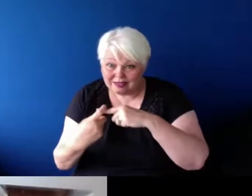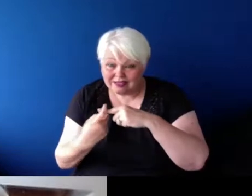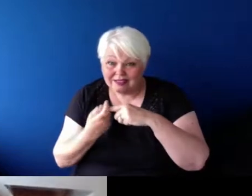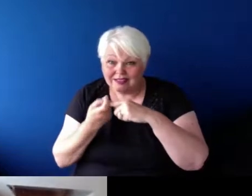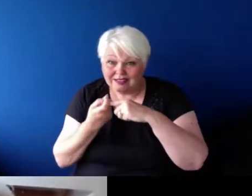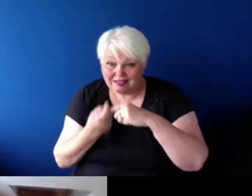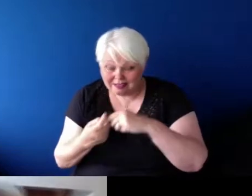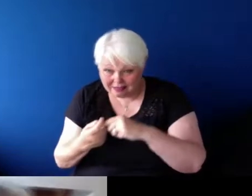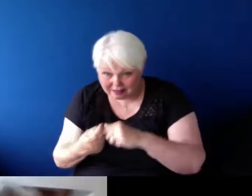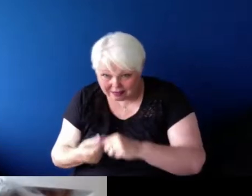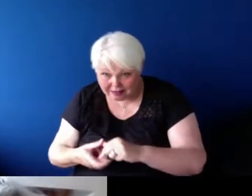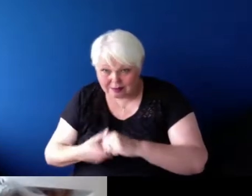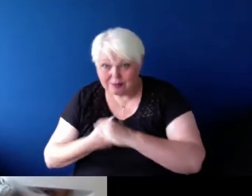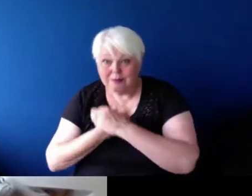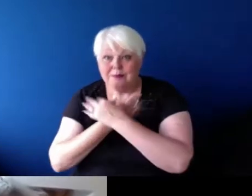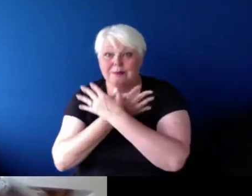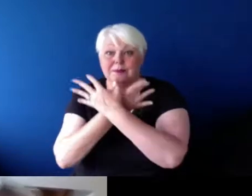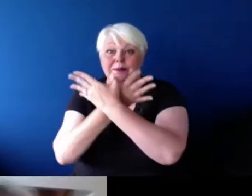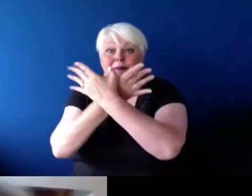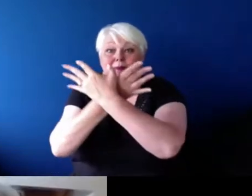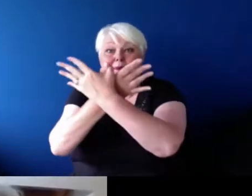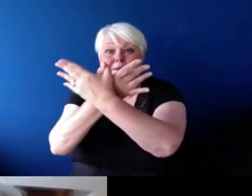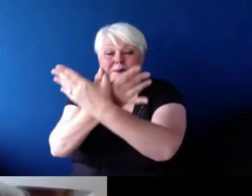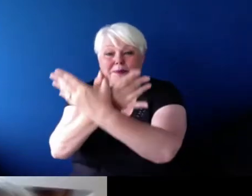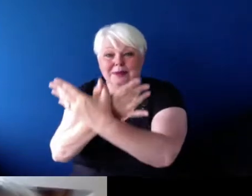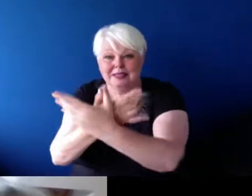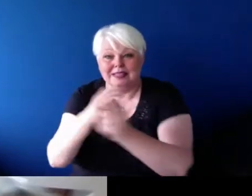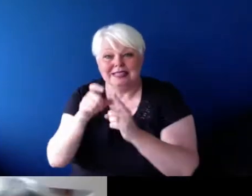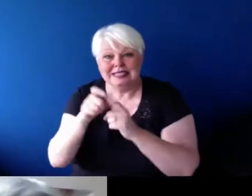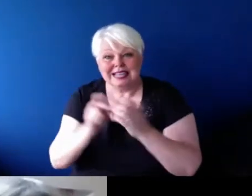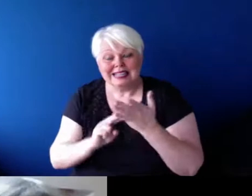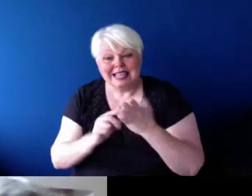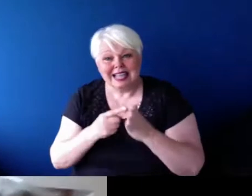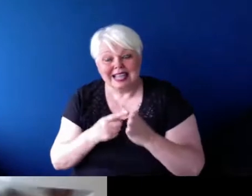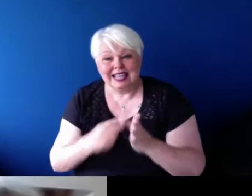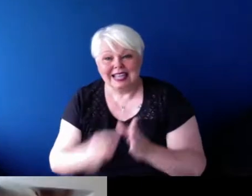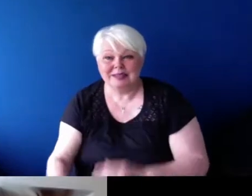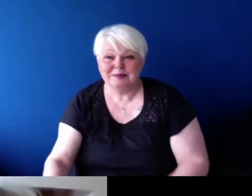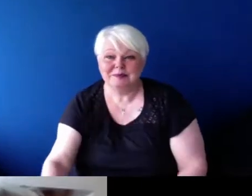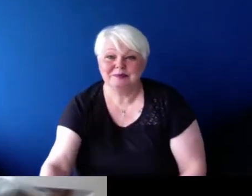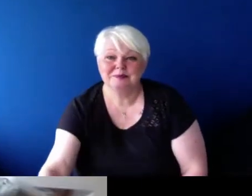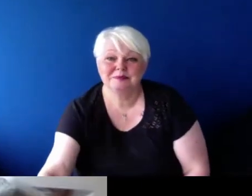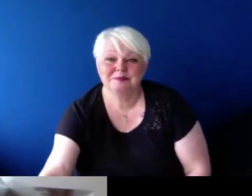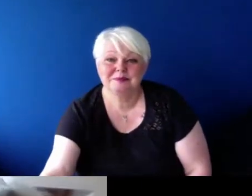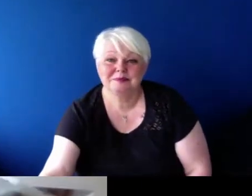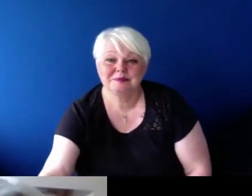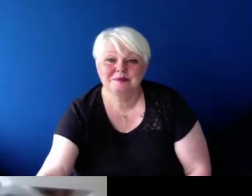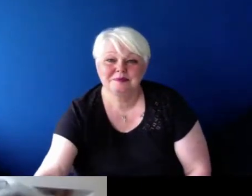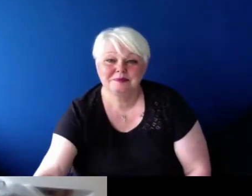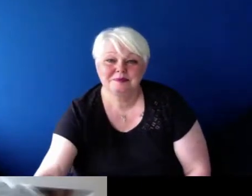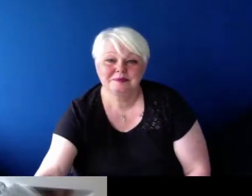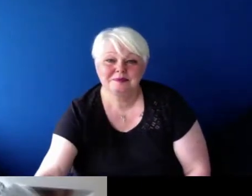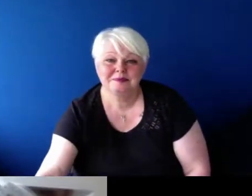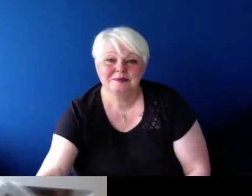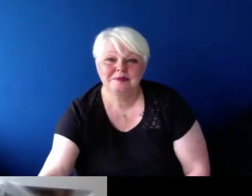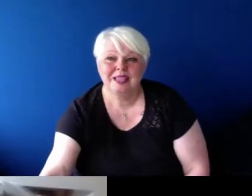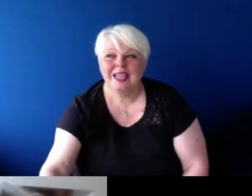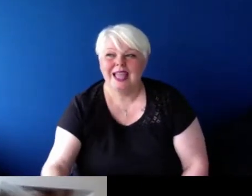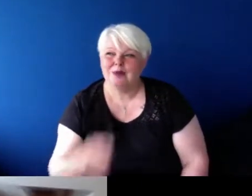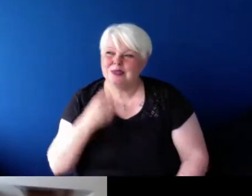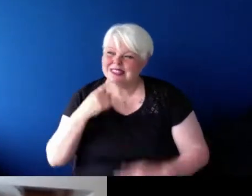in order to be able to fly and to become something beautiful. I could sense that process in myself, although I wouldn't have named it as coming